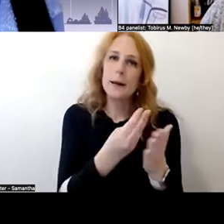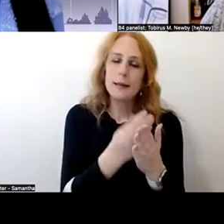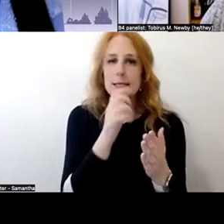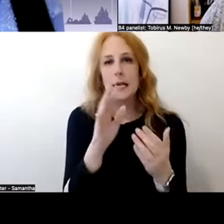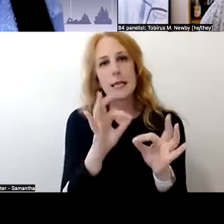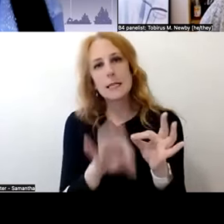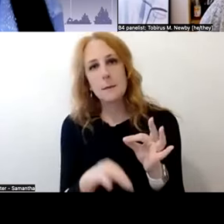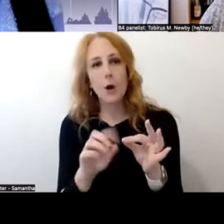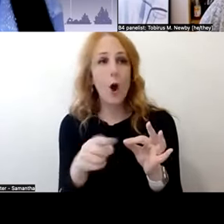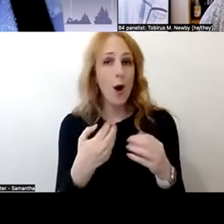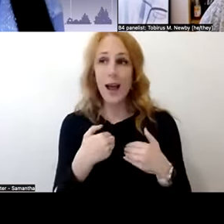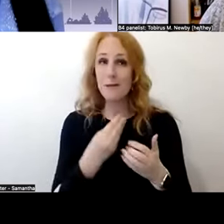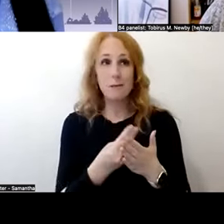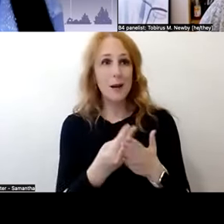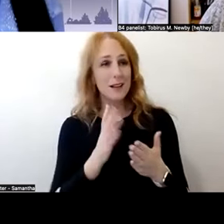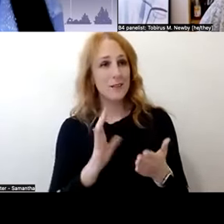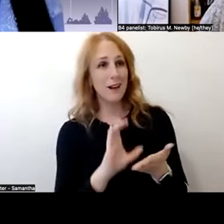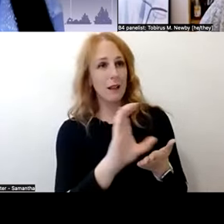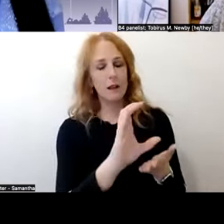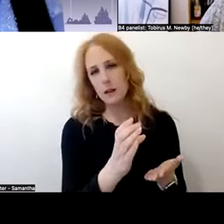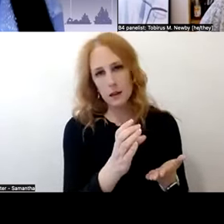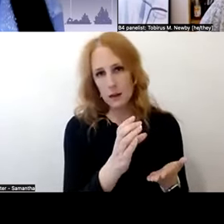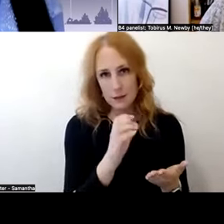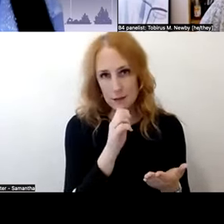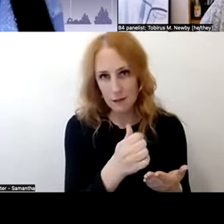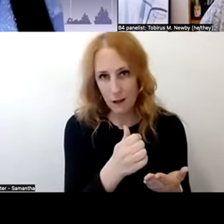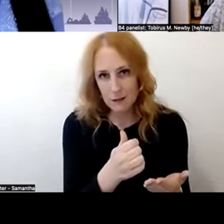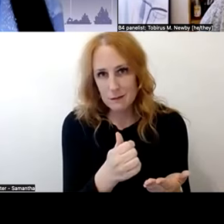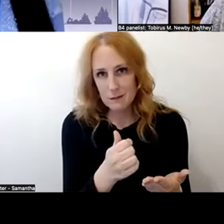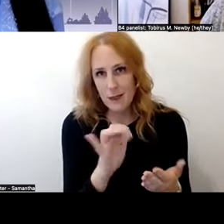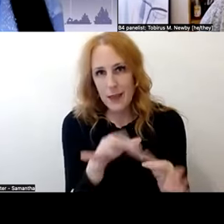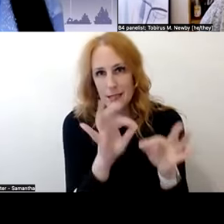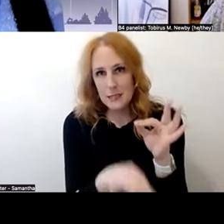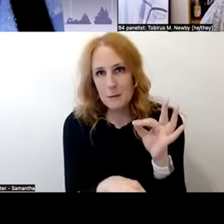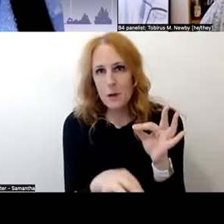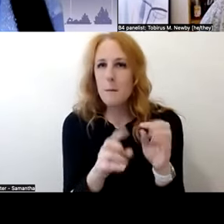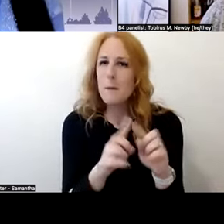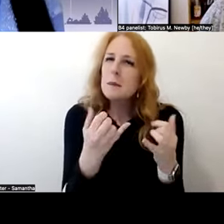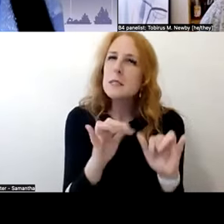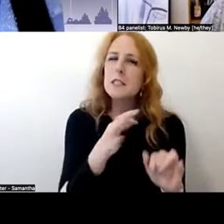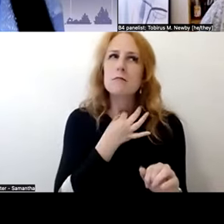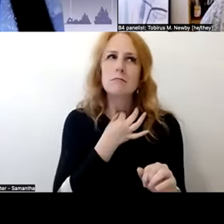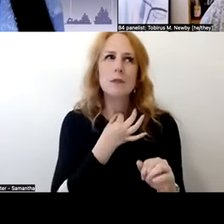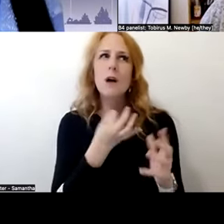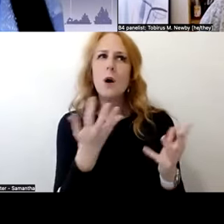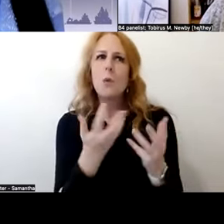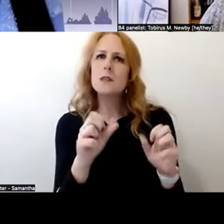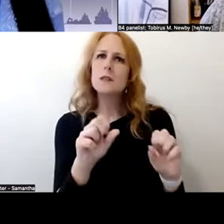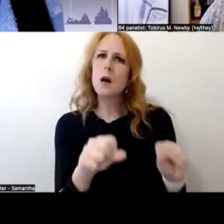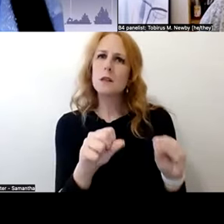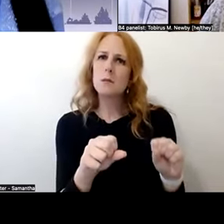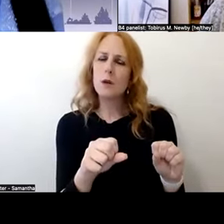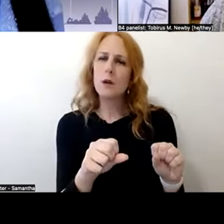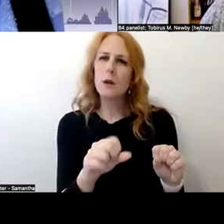I have even any idea about. So I have some humility around that, but continue to wonder what's possible, which is in part why I found